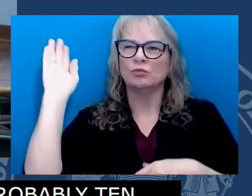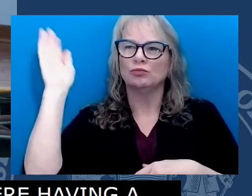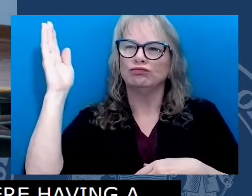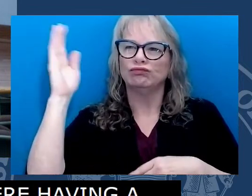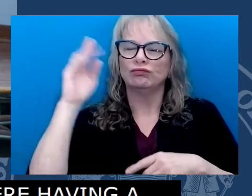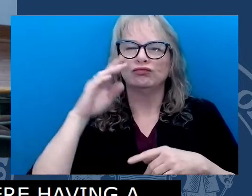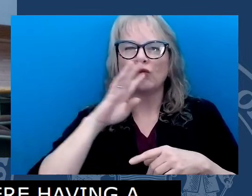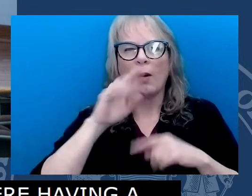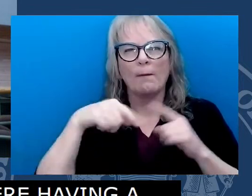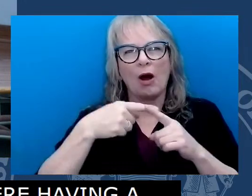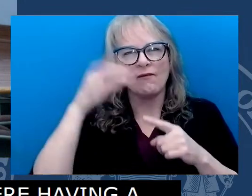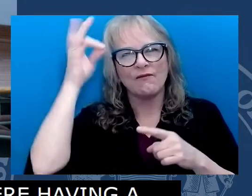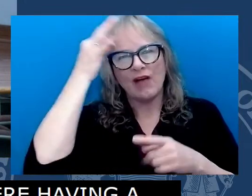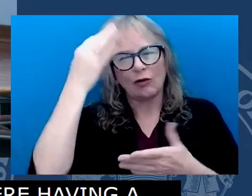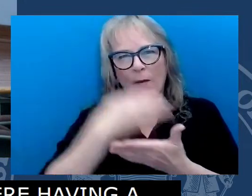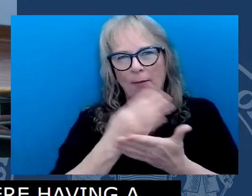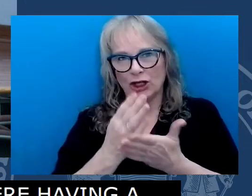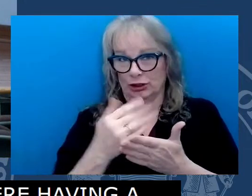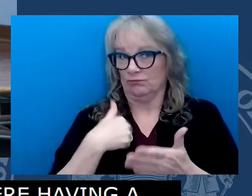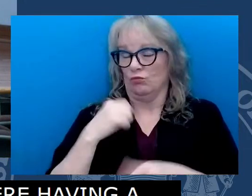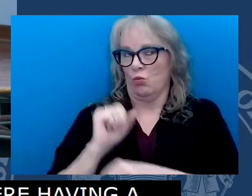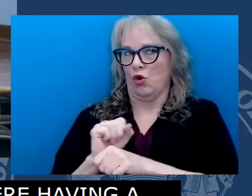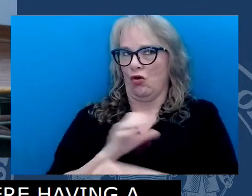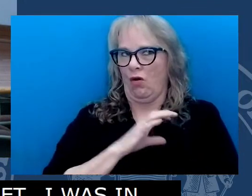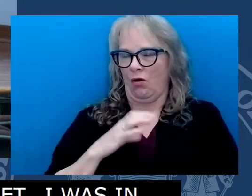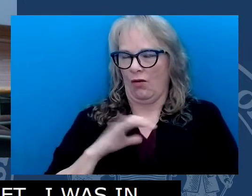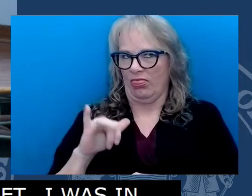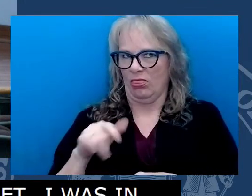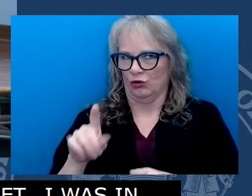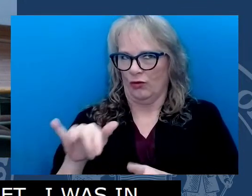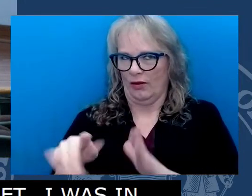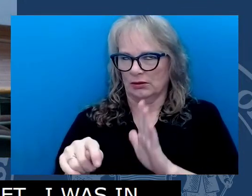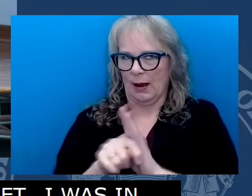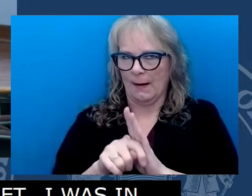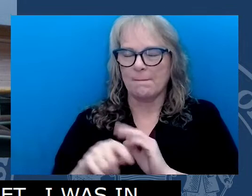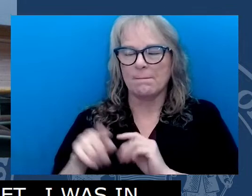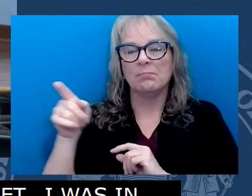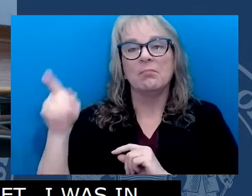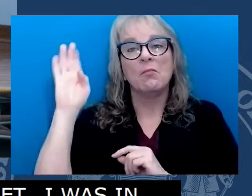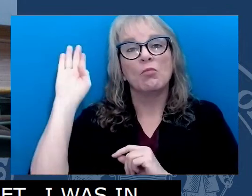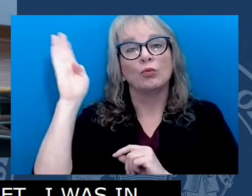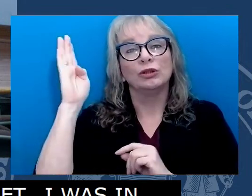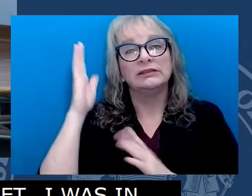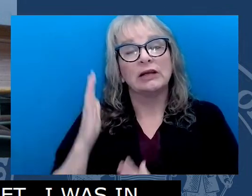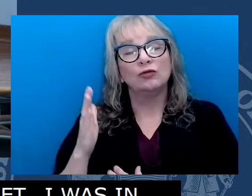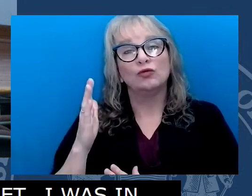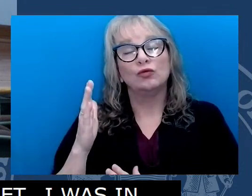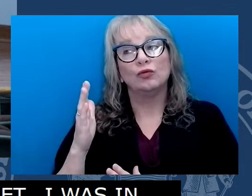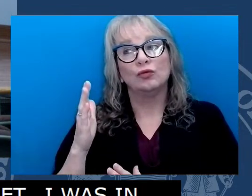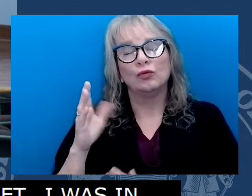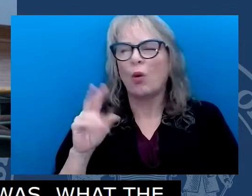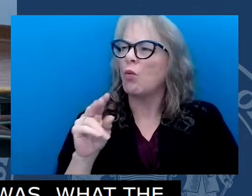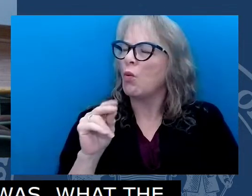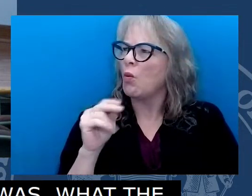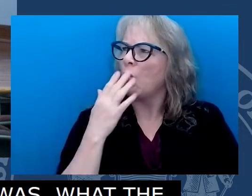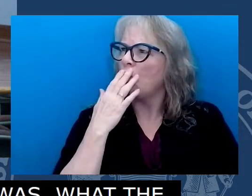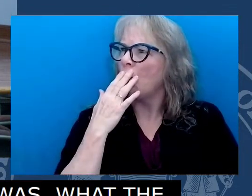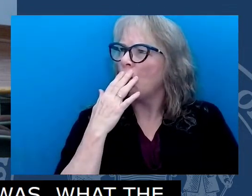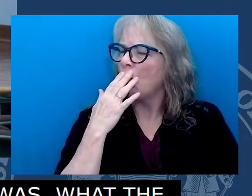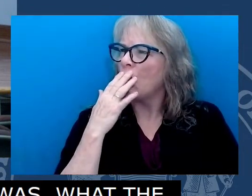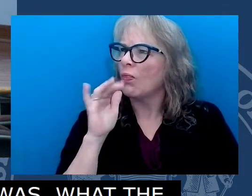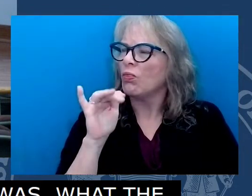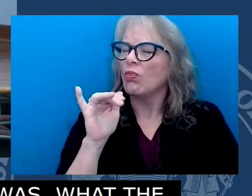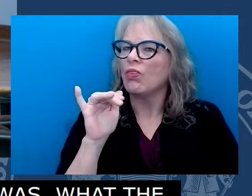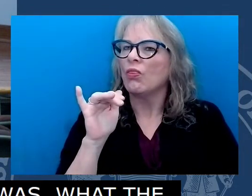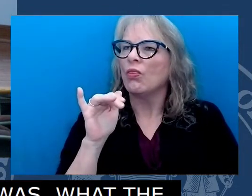the Congress at the time. And what the presenter said was, no, they